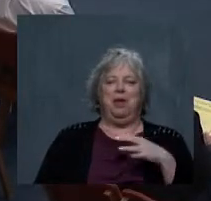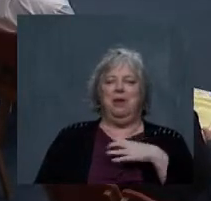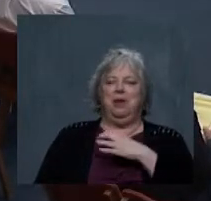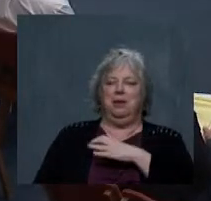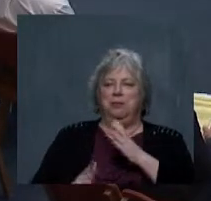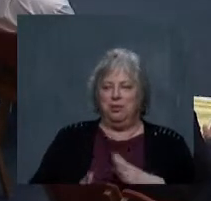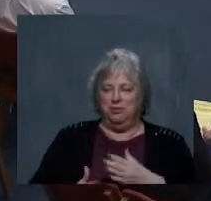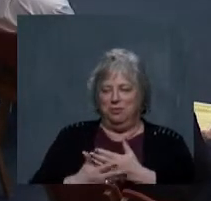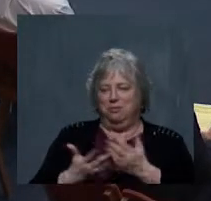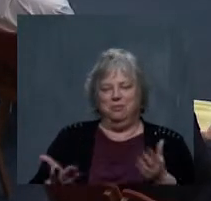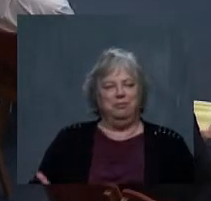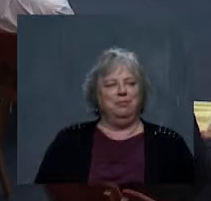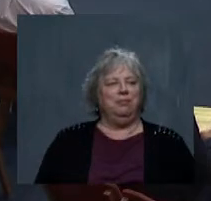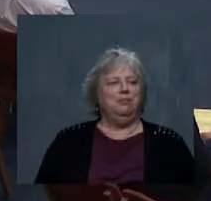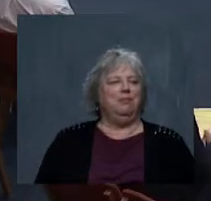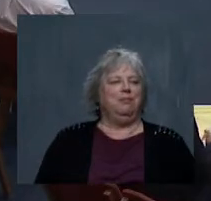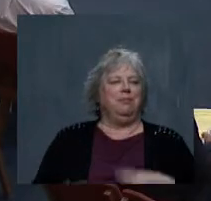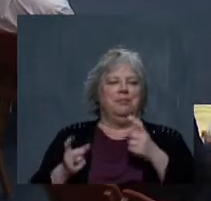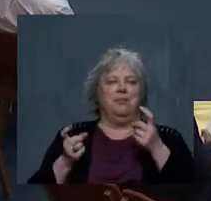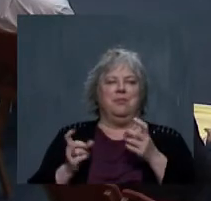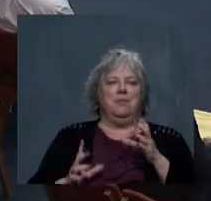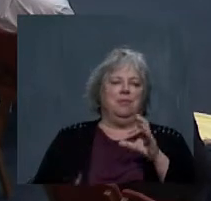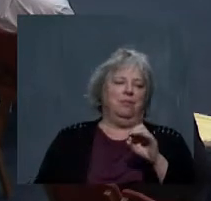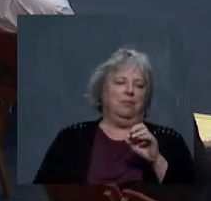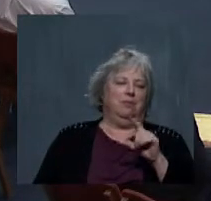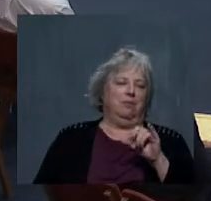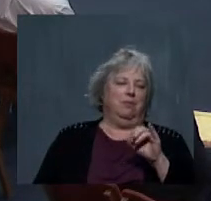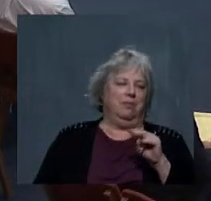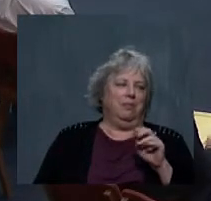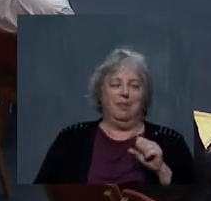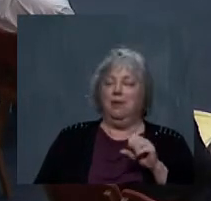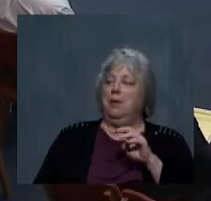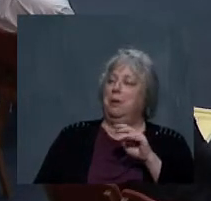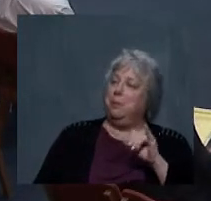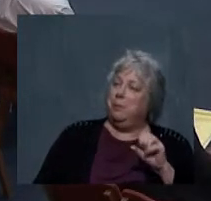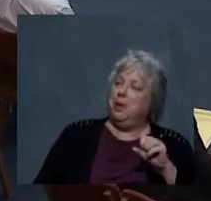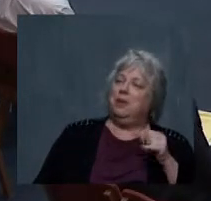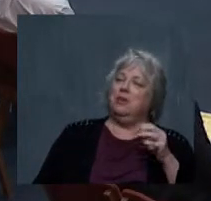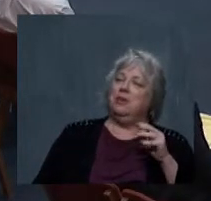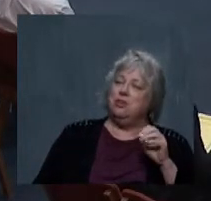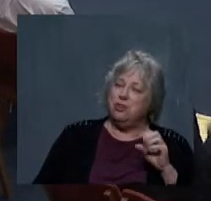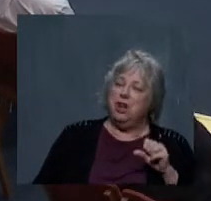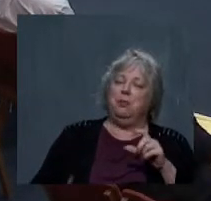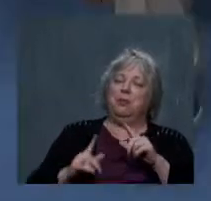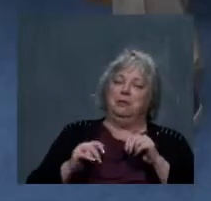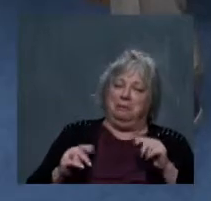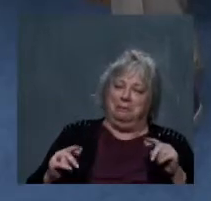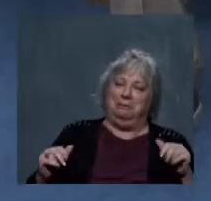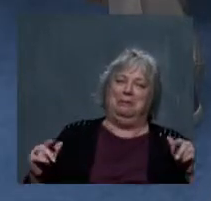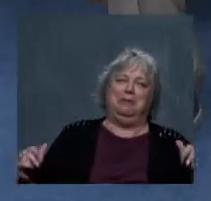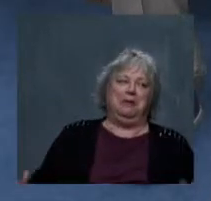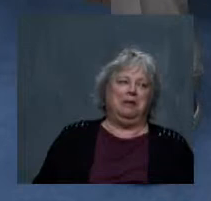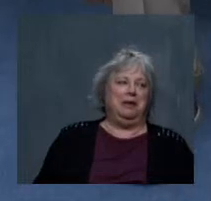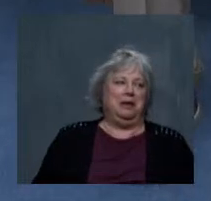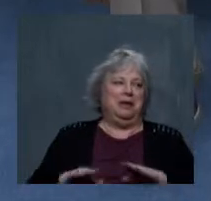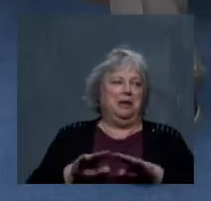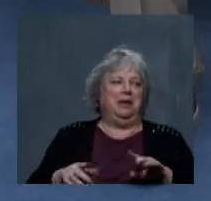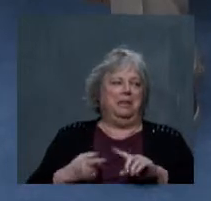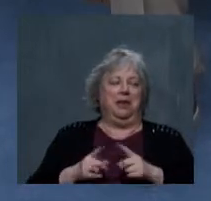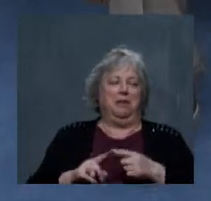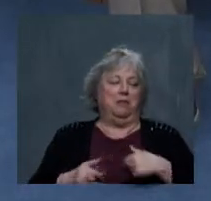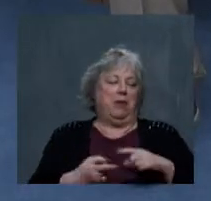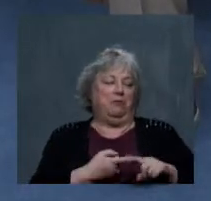Commissioners, Director Collins, Ms. James, Mr. Overton, kind of hand down, and on a different level, my friend Mr.